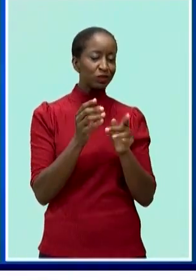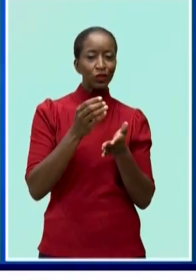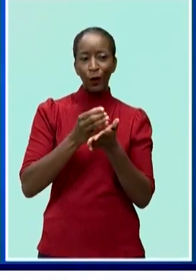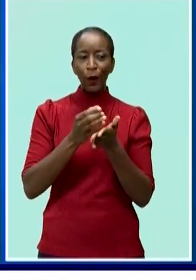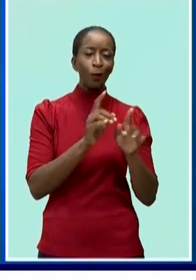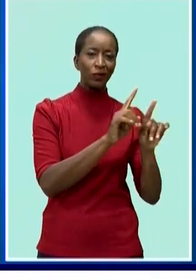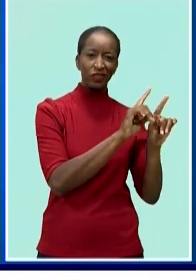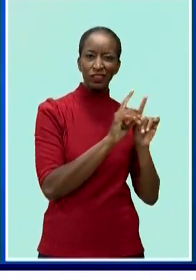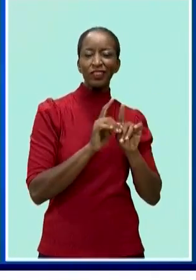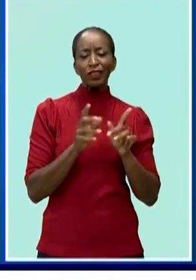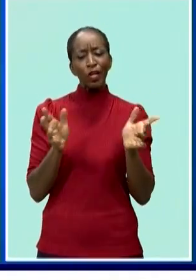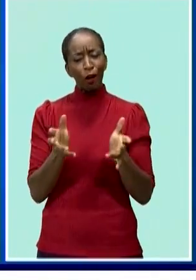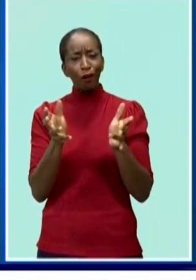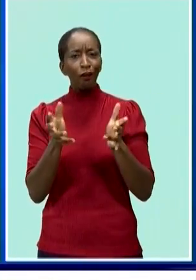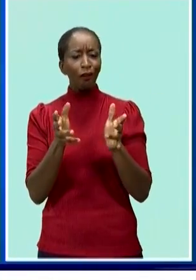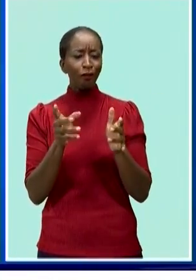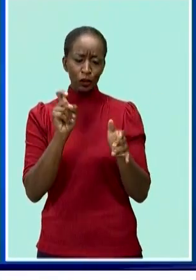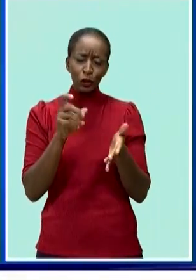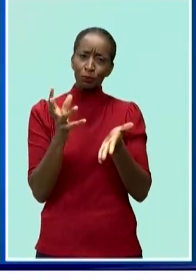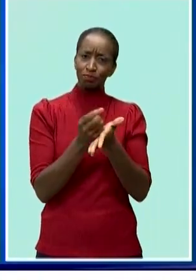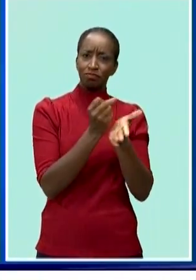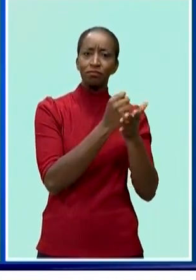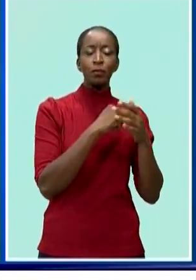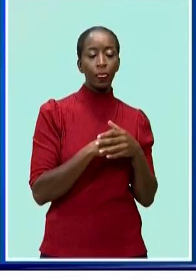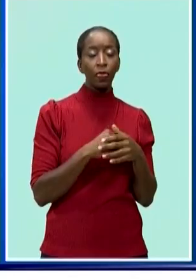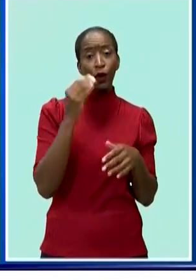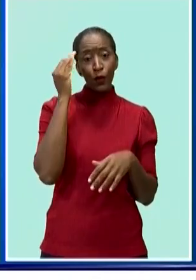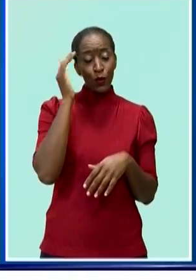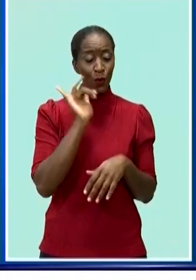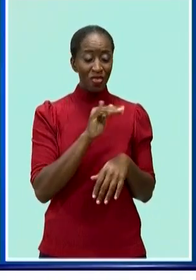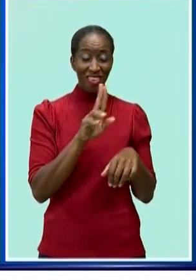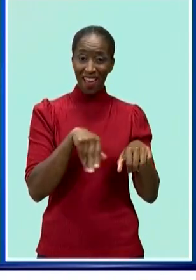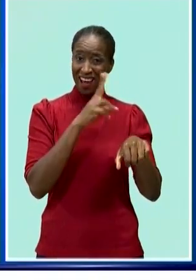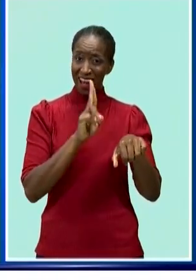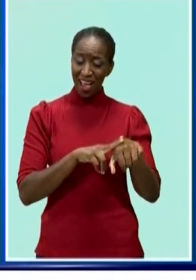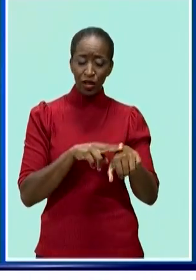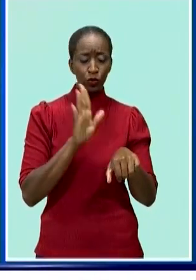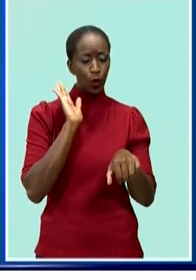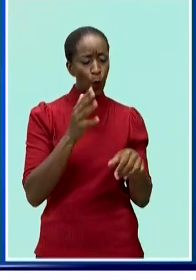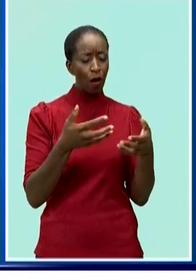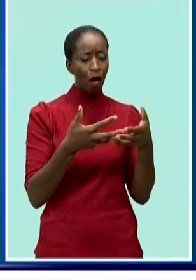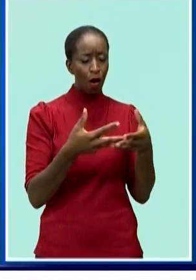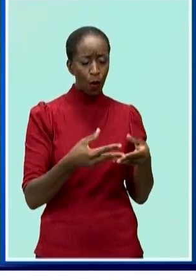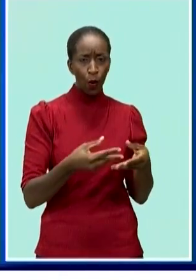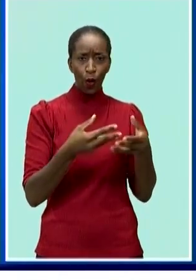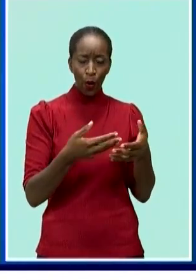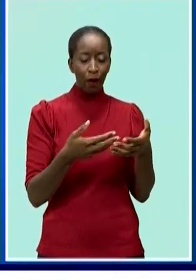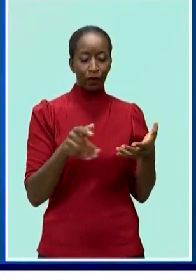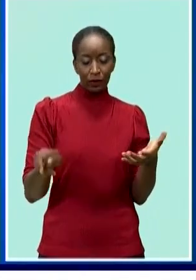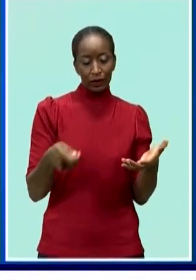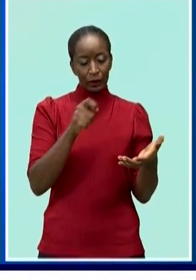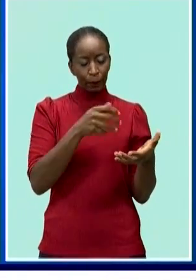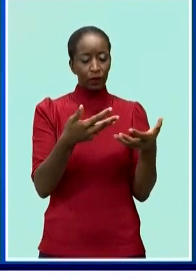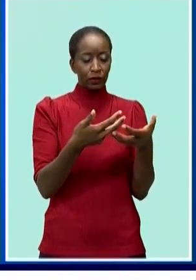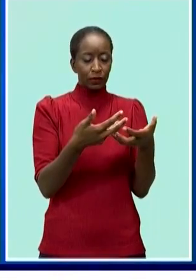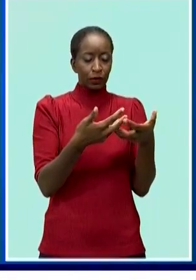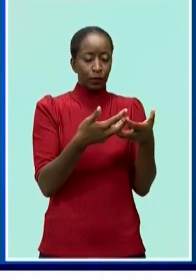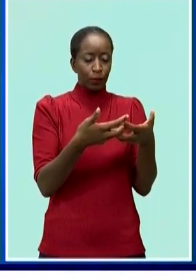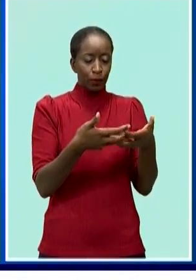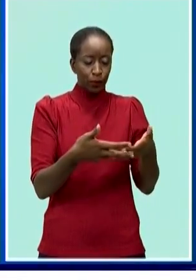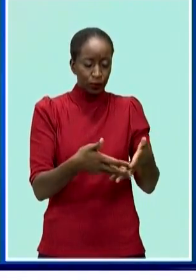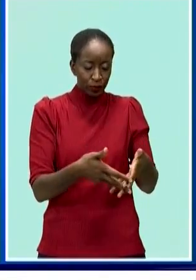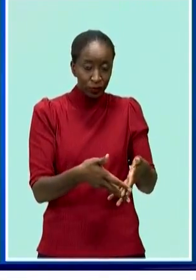buckling happening initially, but it's not going to lose its form because of the mold that it has. All right, but the product would